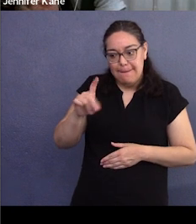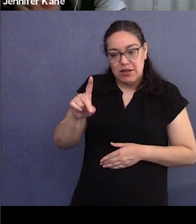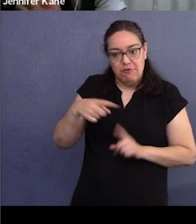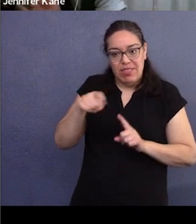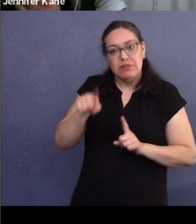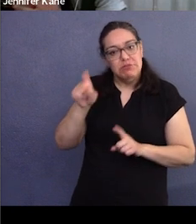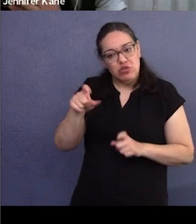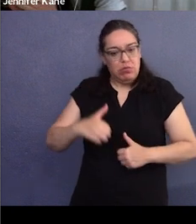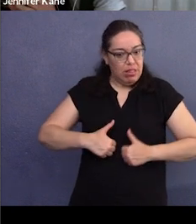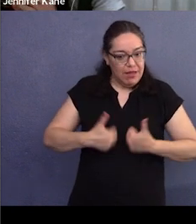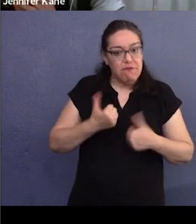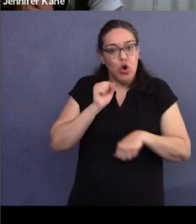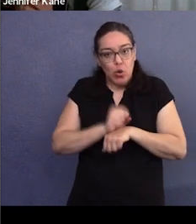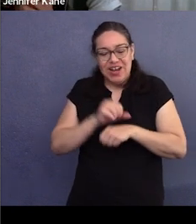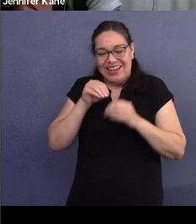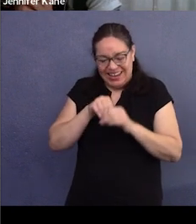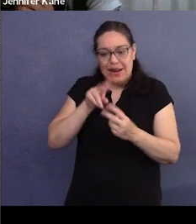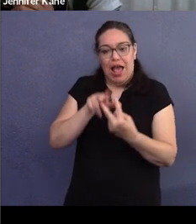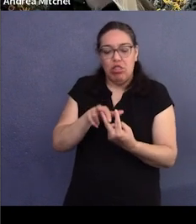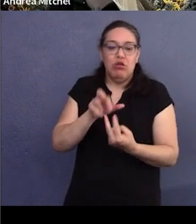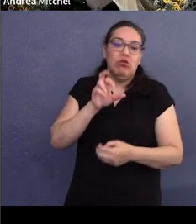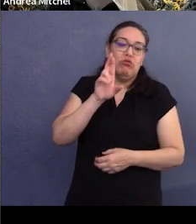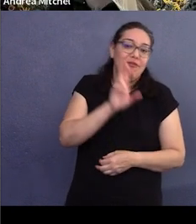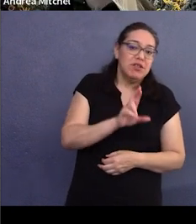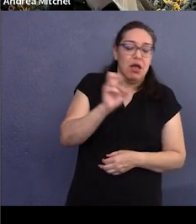in either San Bernardino or Riverside County.